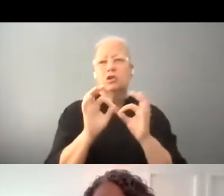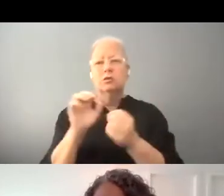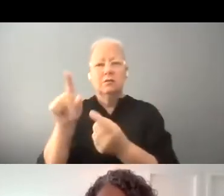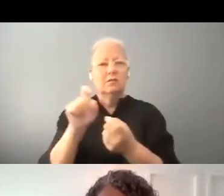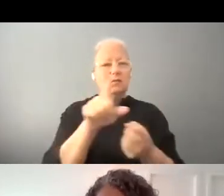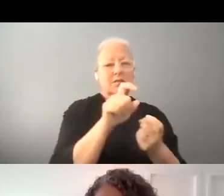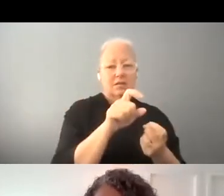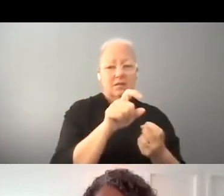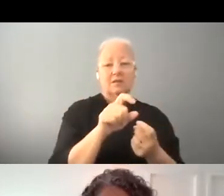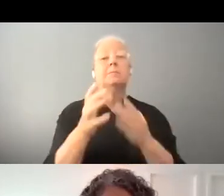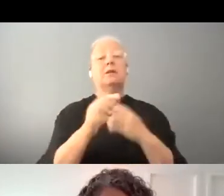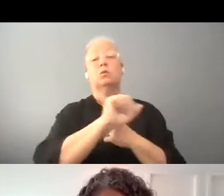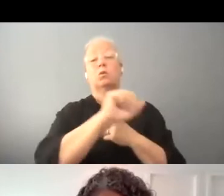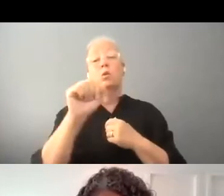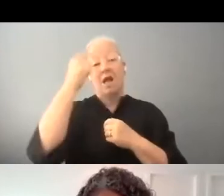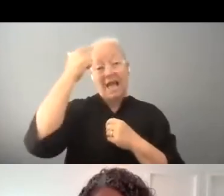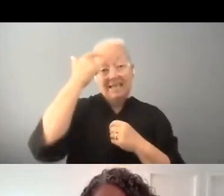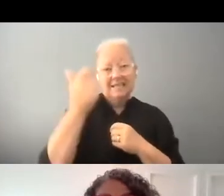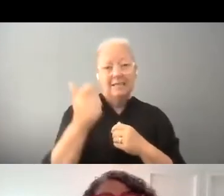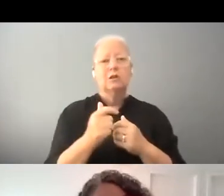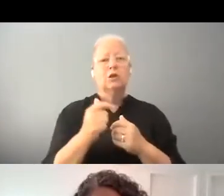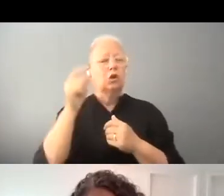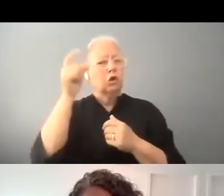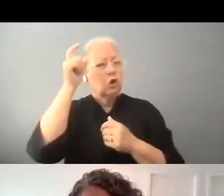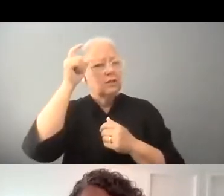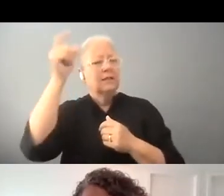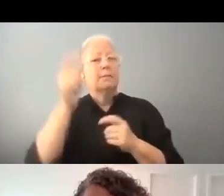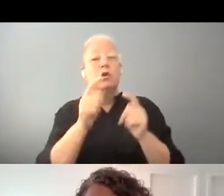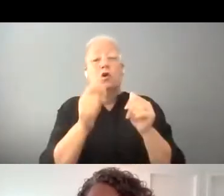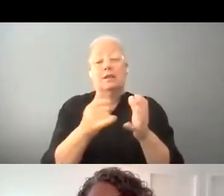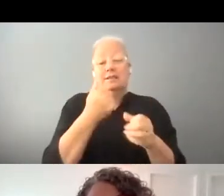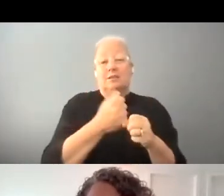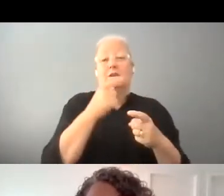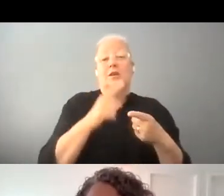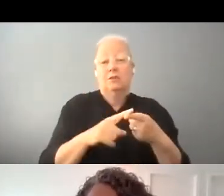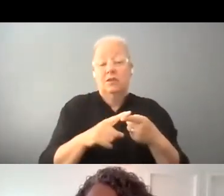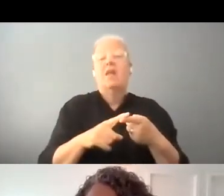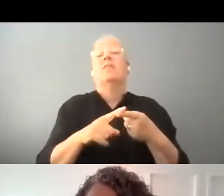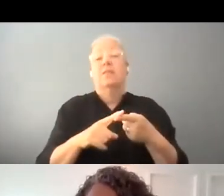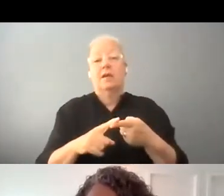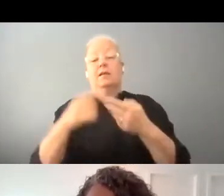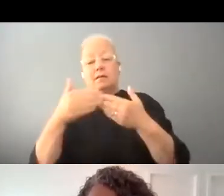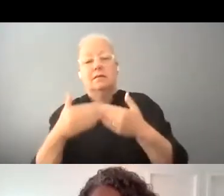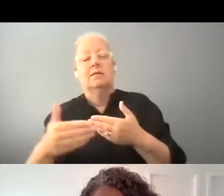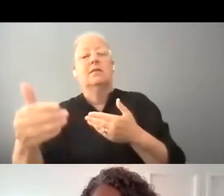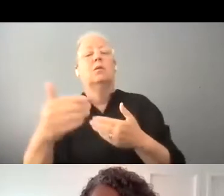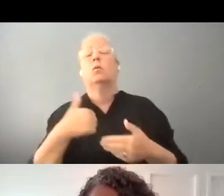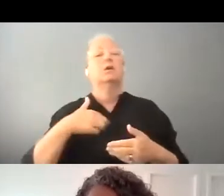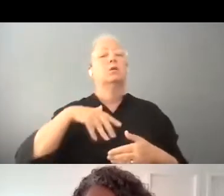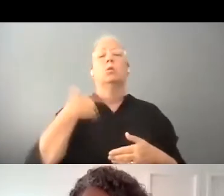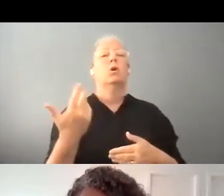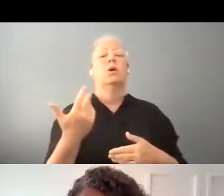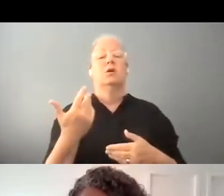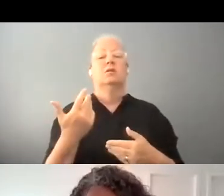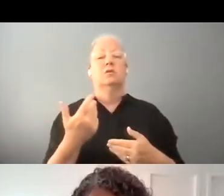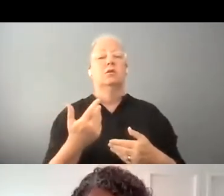initial idea, concept, early stage, and then move forward. So we're not looking for something which is already in its